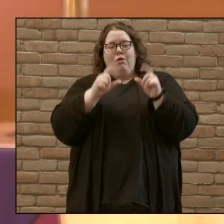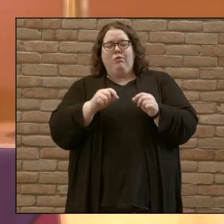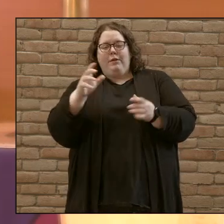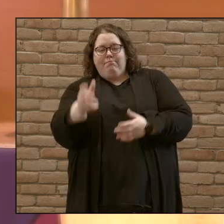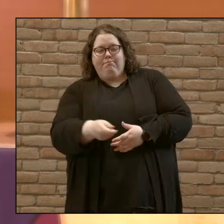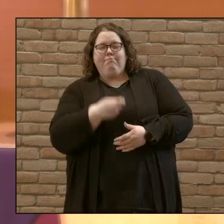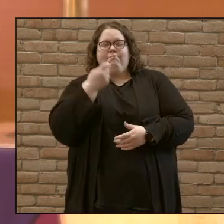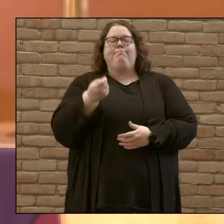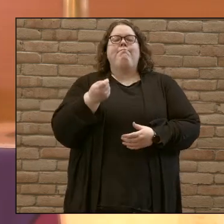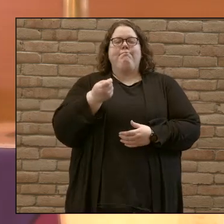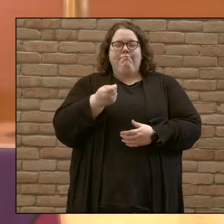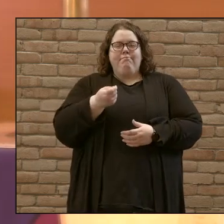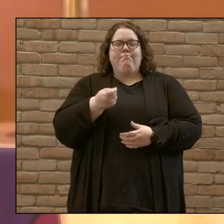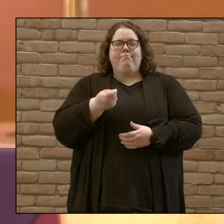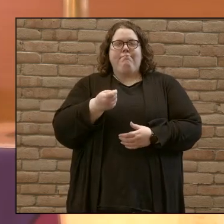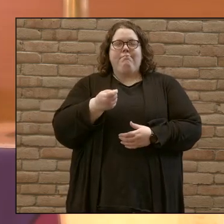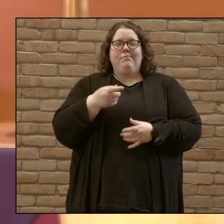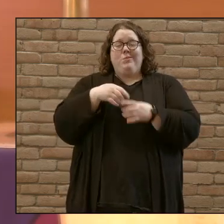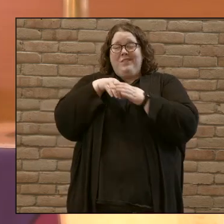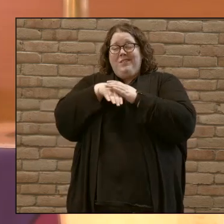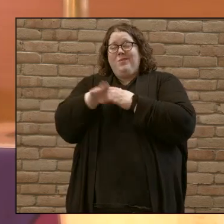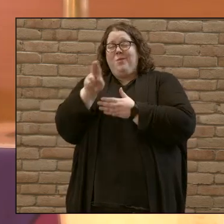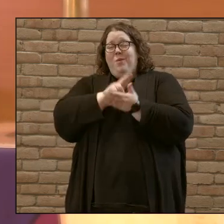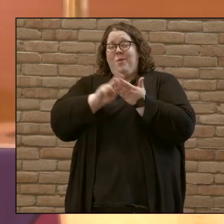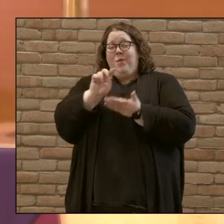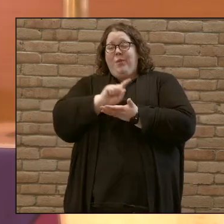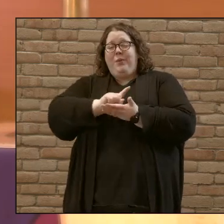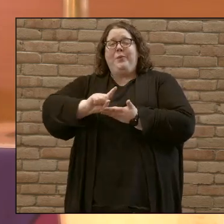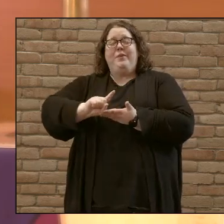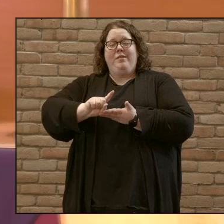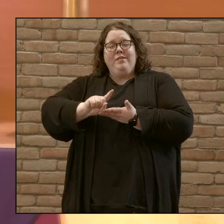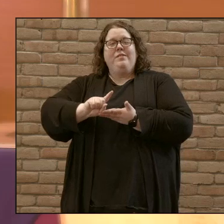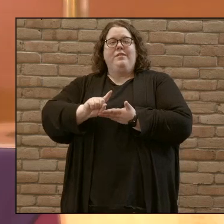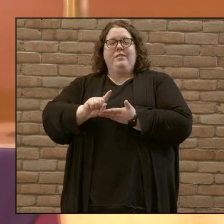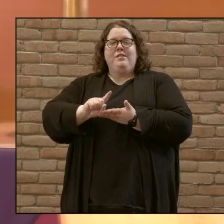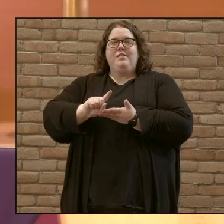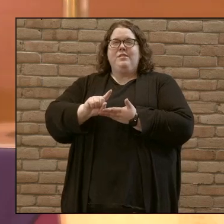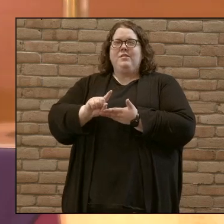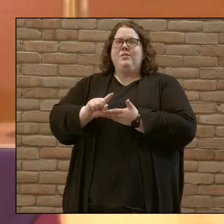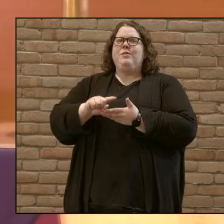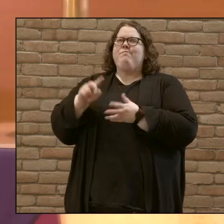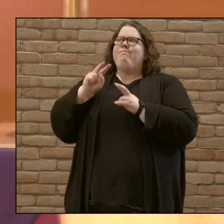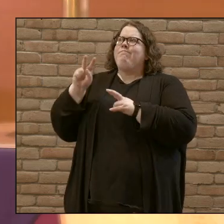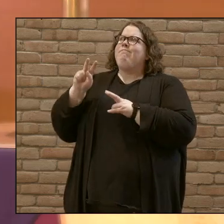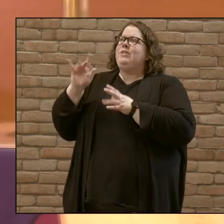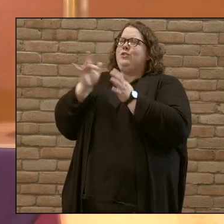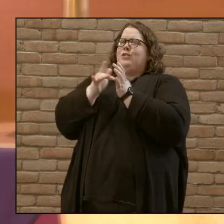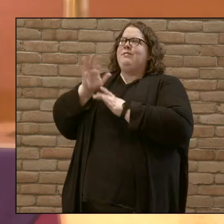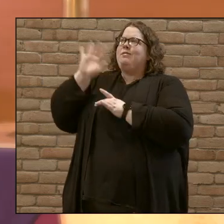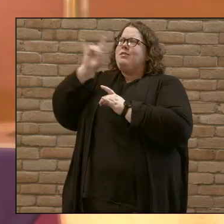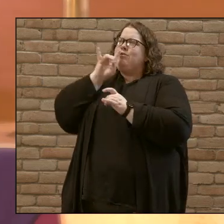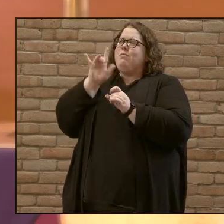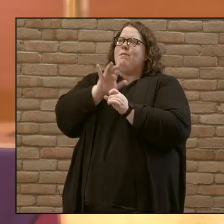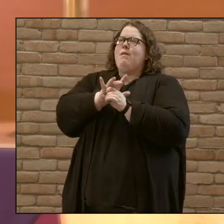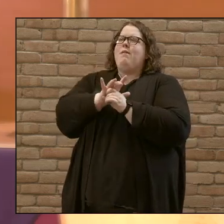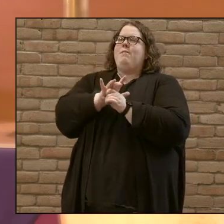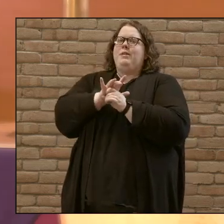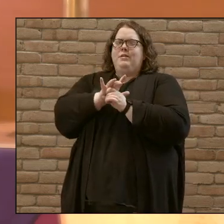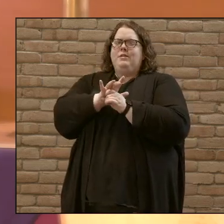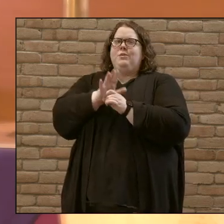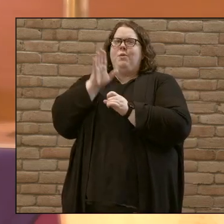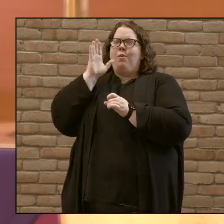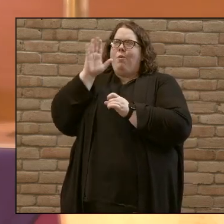into Holy Week and as we look to the promises of Jesus and the fulfillment of everything that he